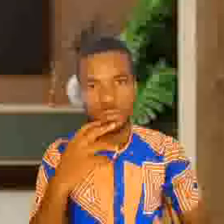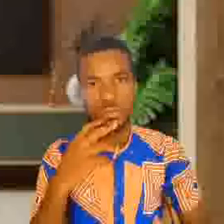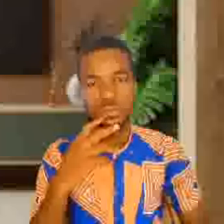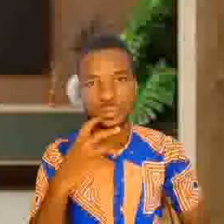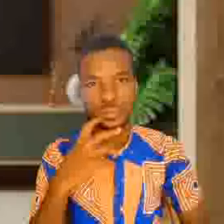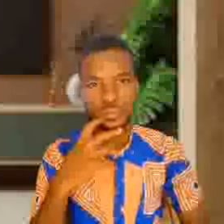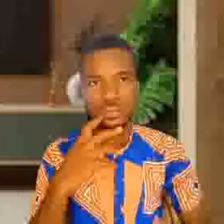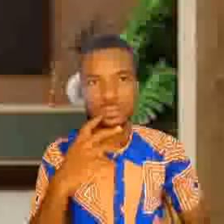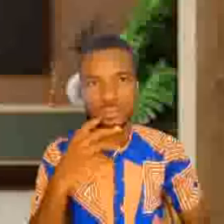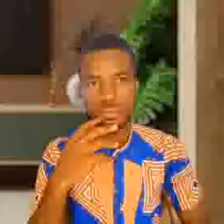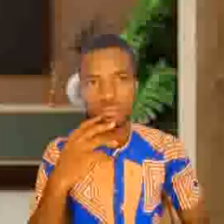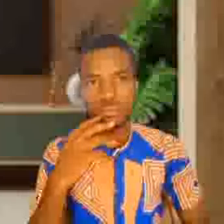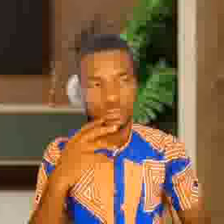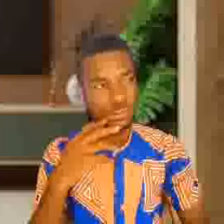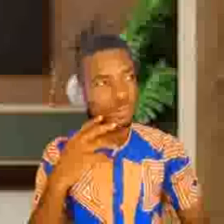business with invisible beings.